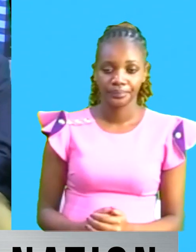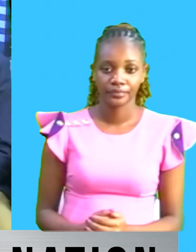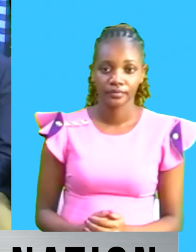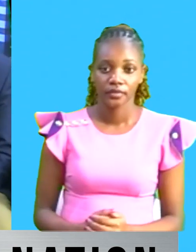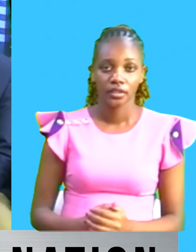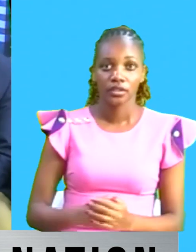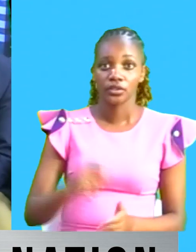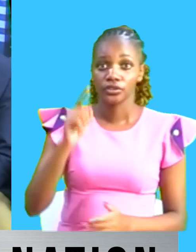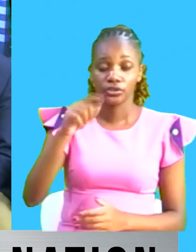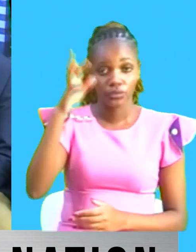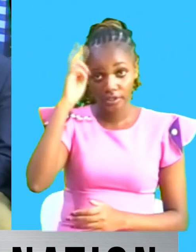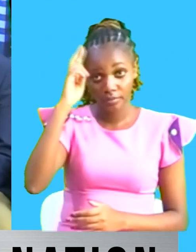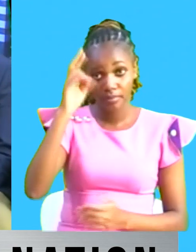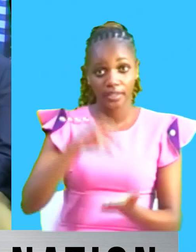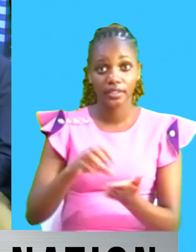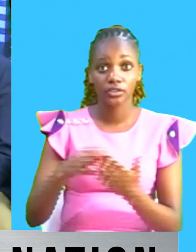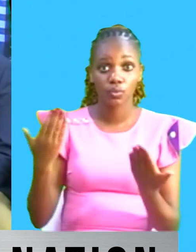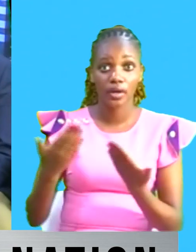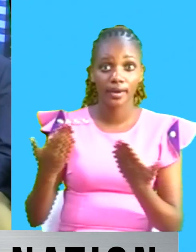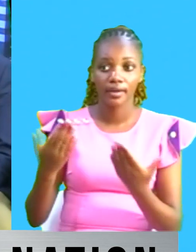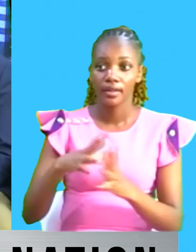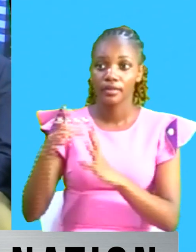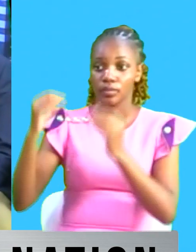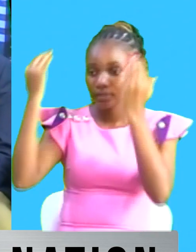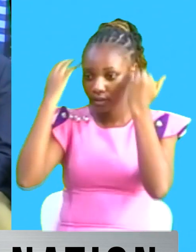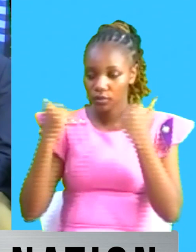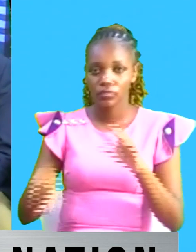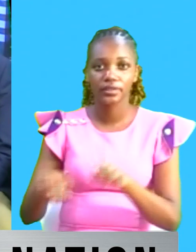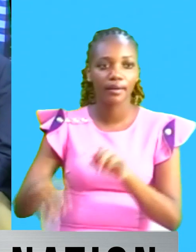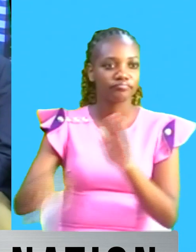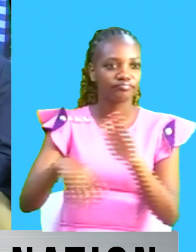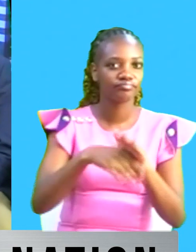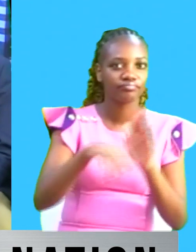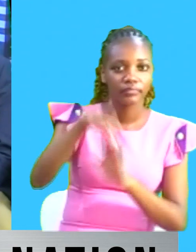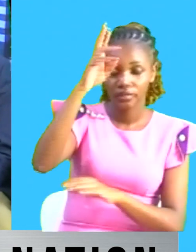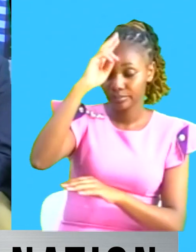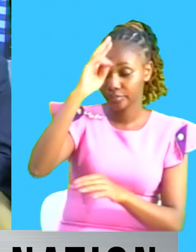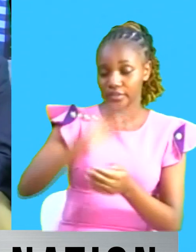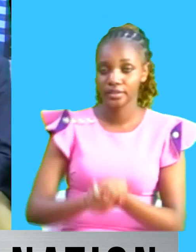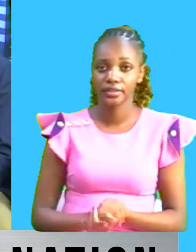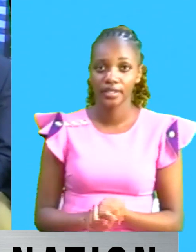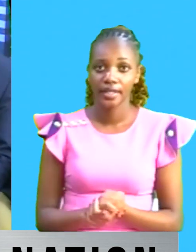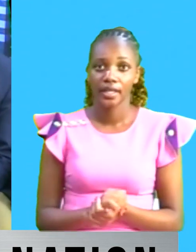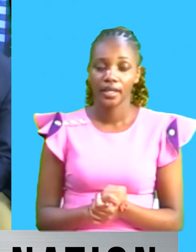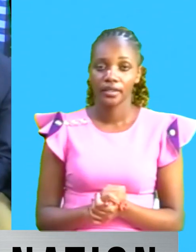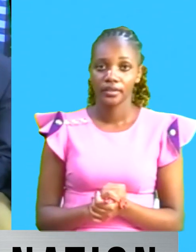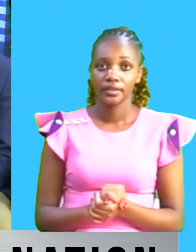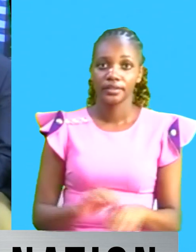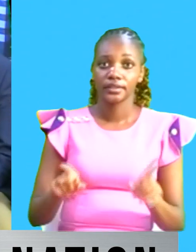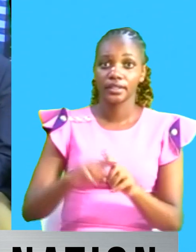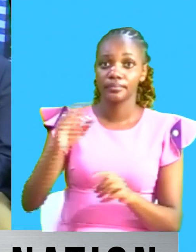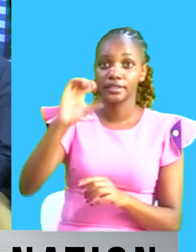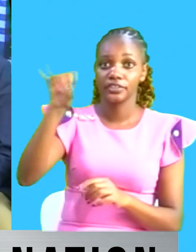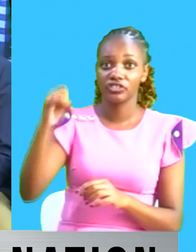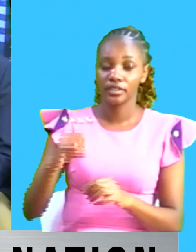You remember a case where they were in court and they were chased out by police in a court of law, and even the CJ had to